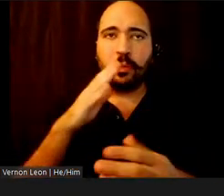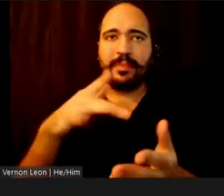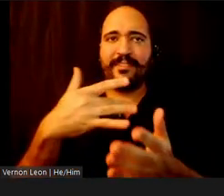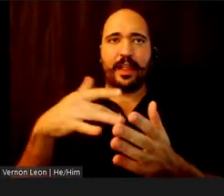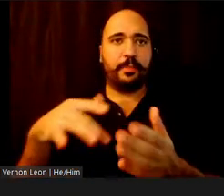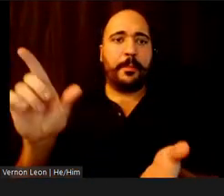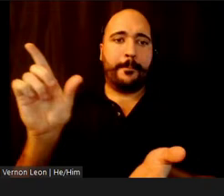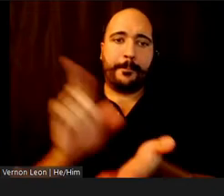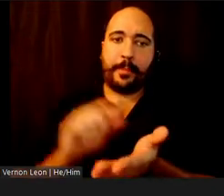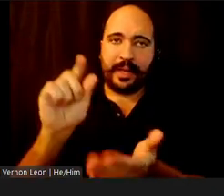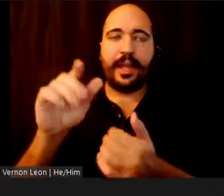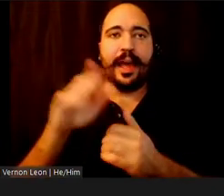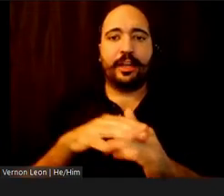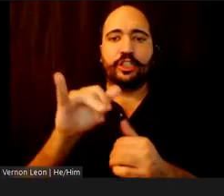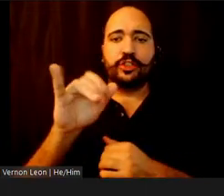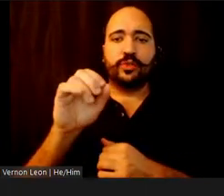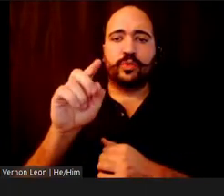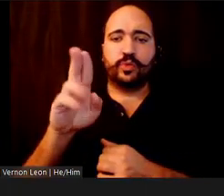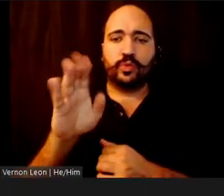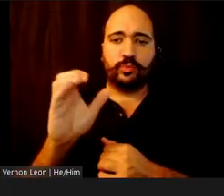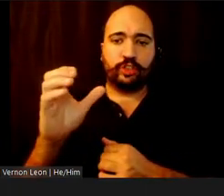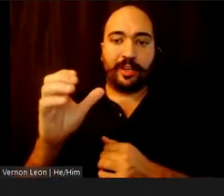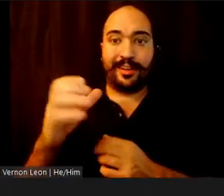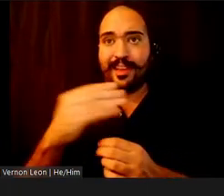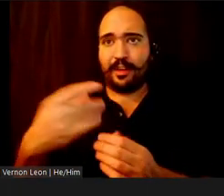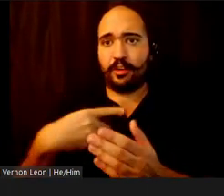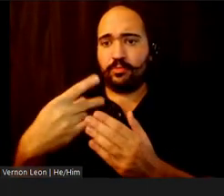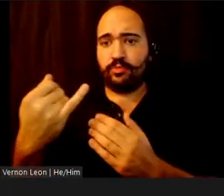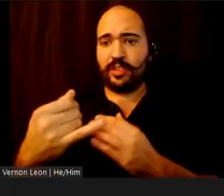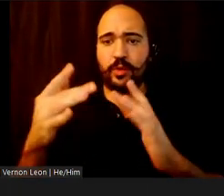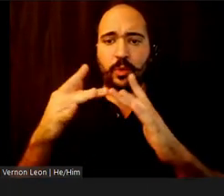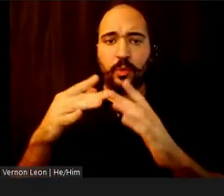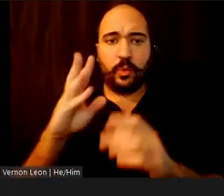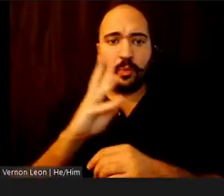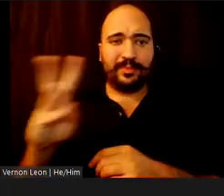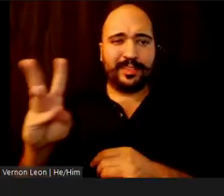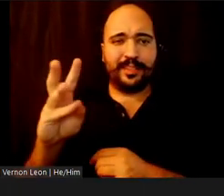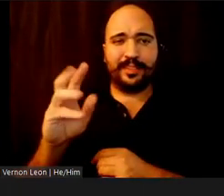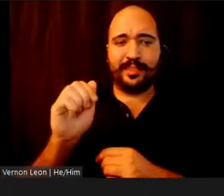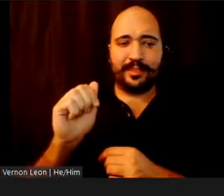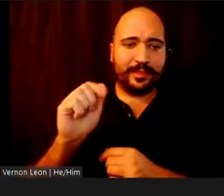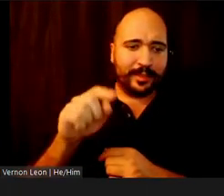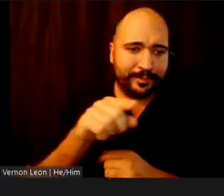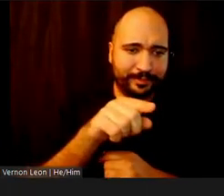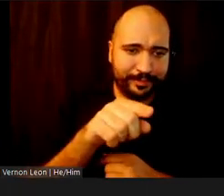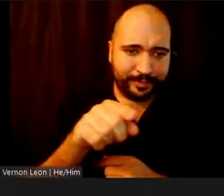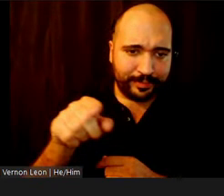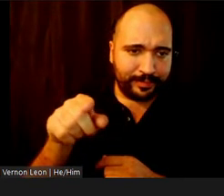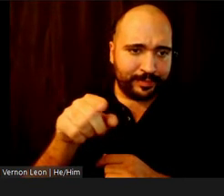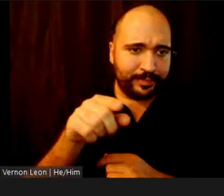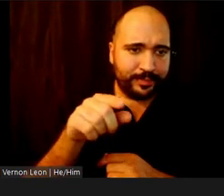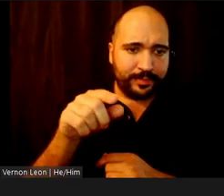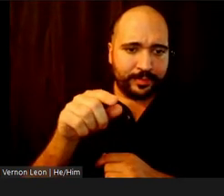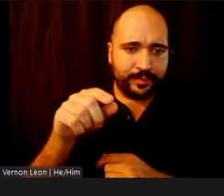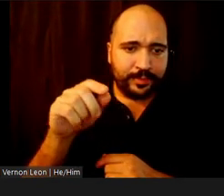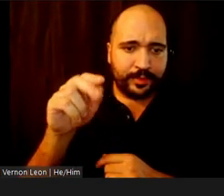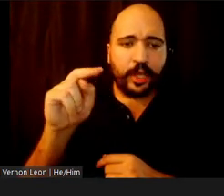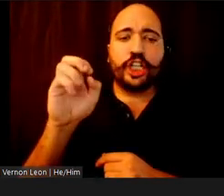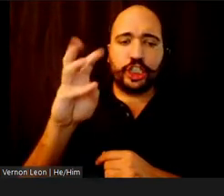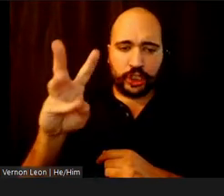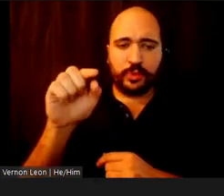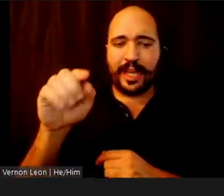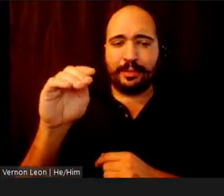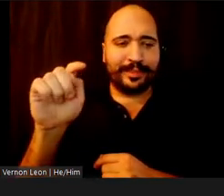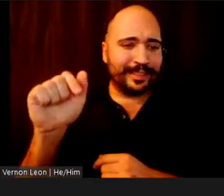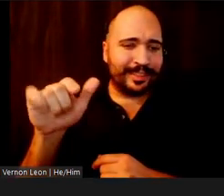publicly on our YouTube channel and our project website at new.mta.info forward slash project forward